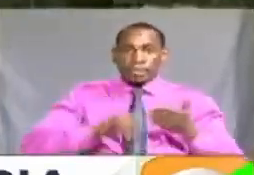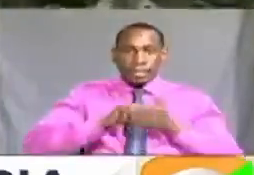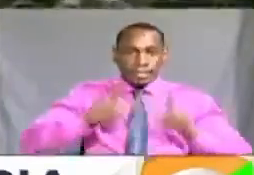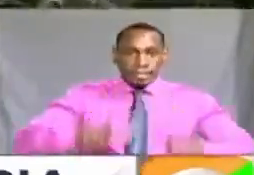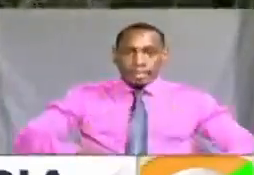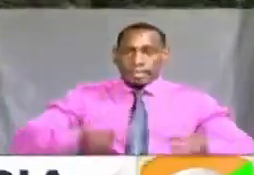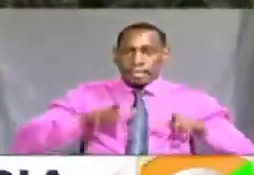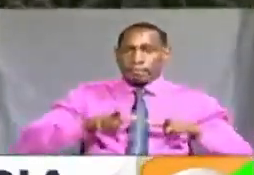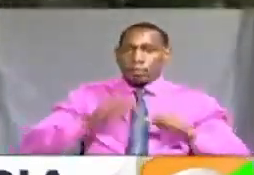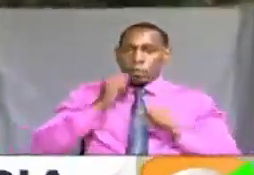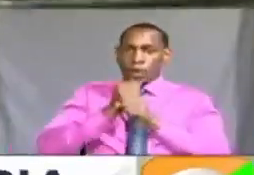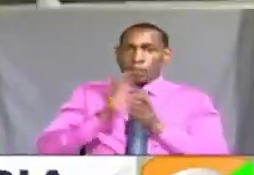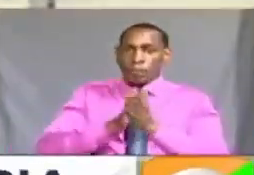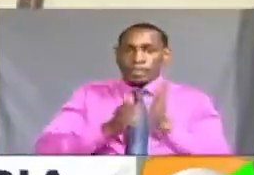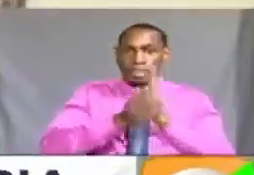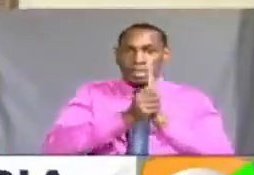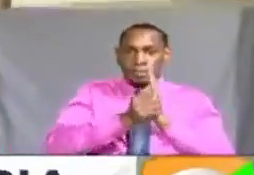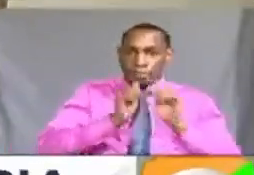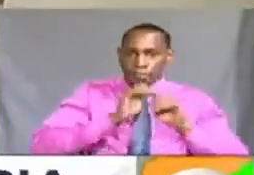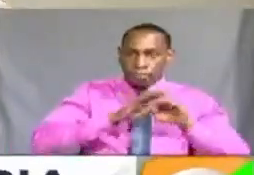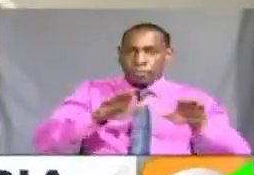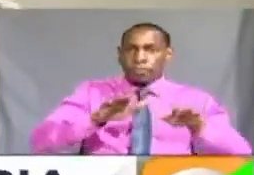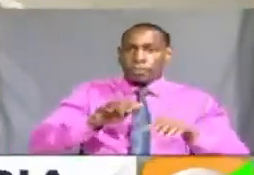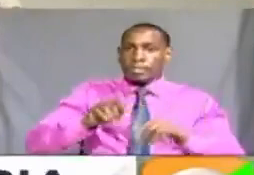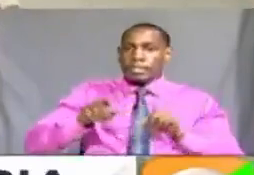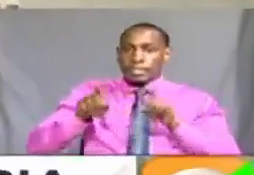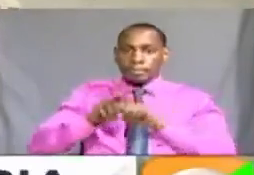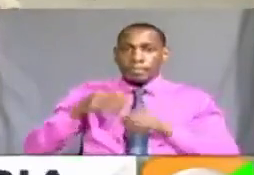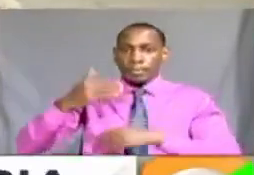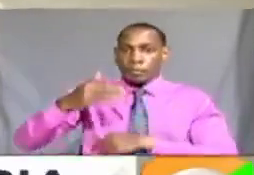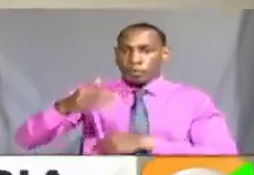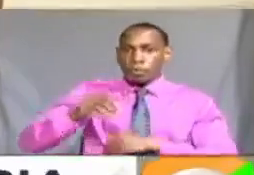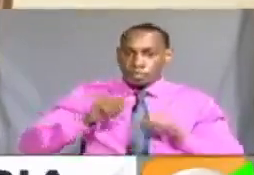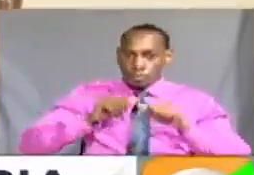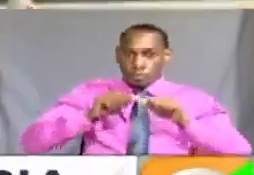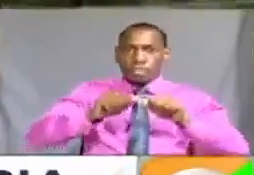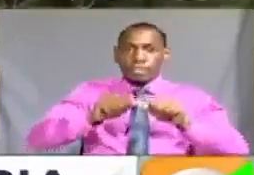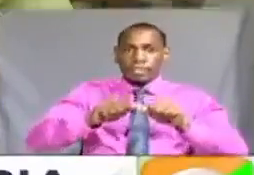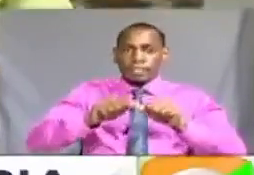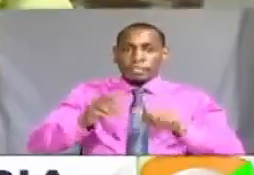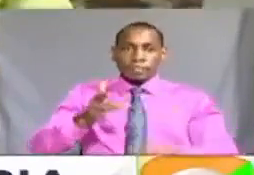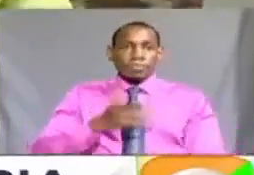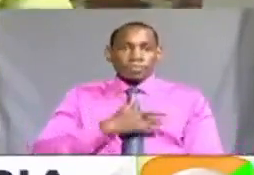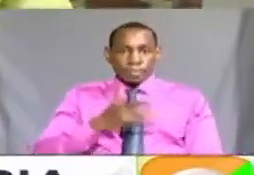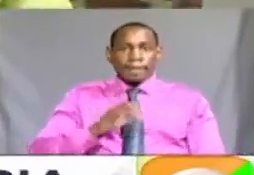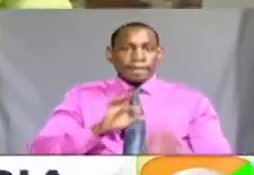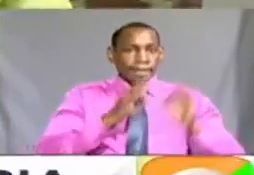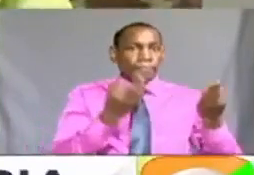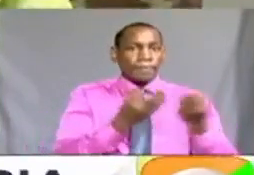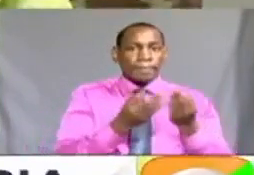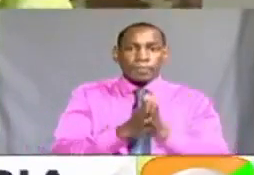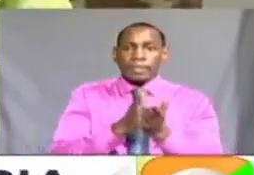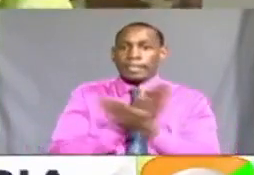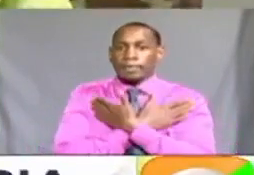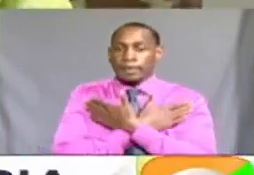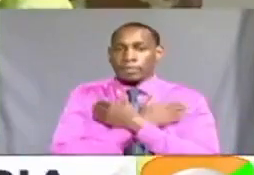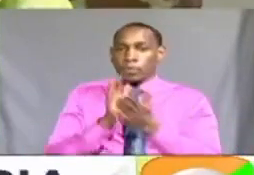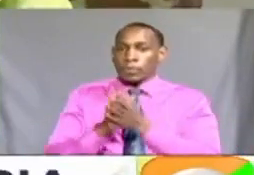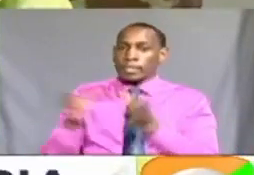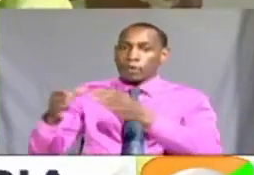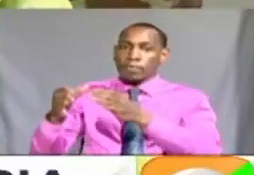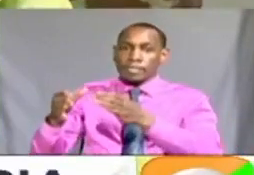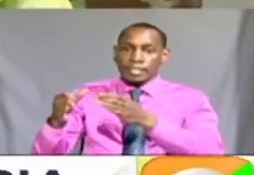life, work and legacy of the departed will always remain encrypted in the hearts of family, friends and the